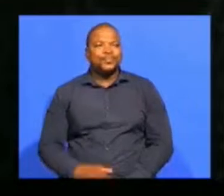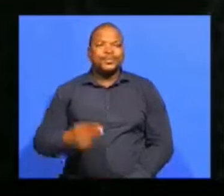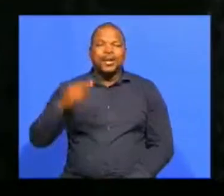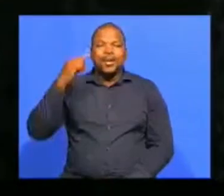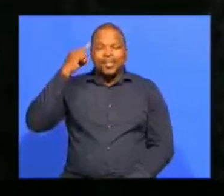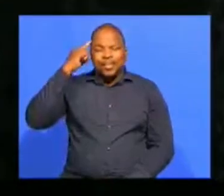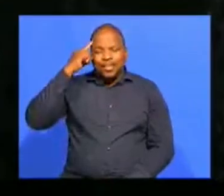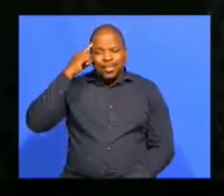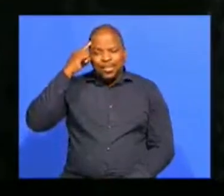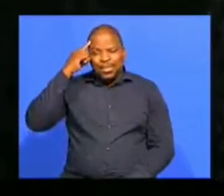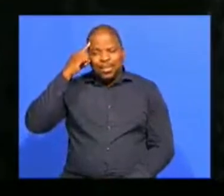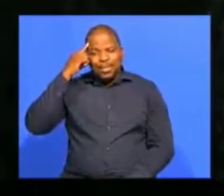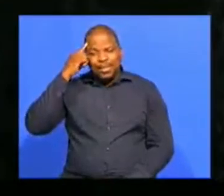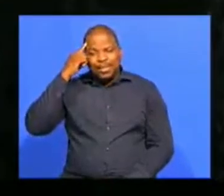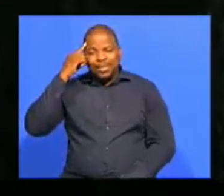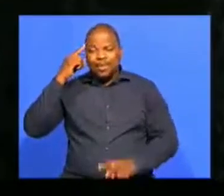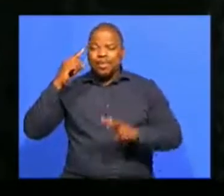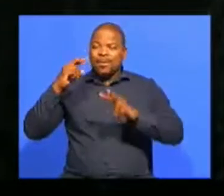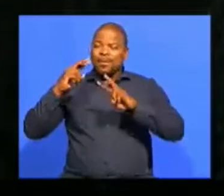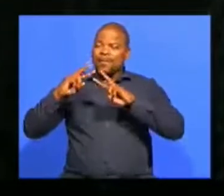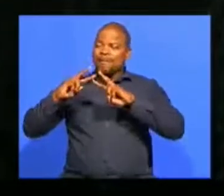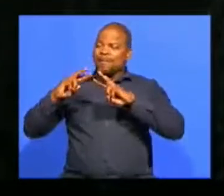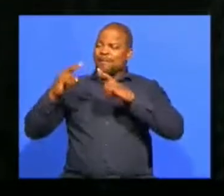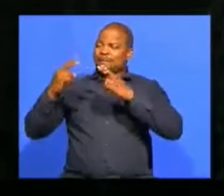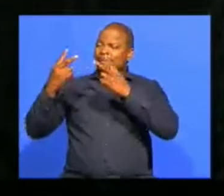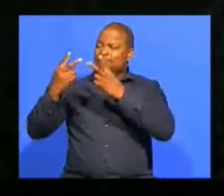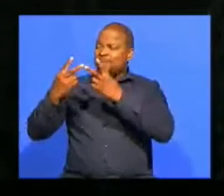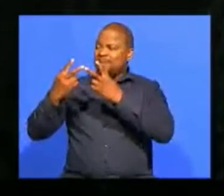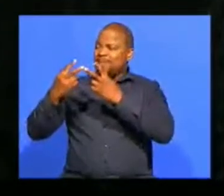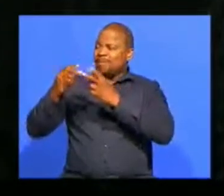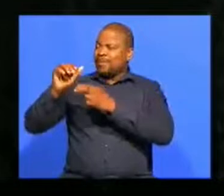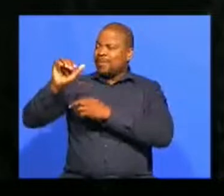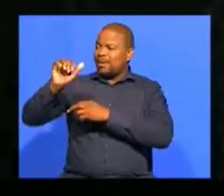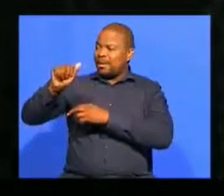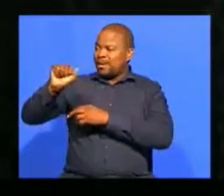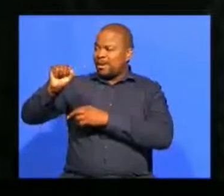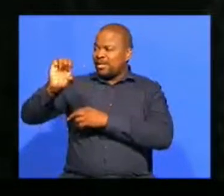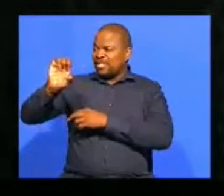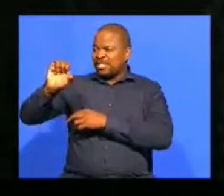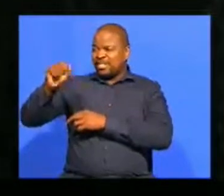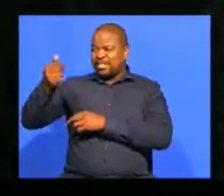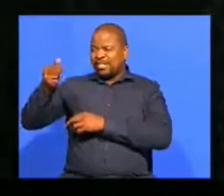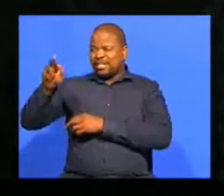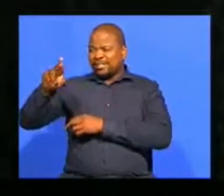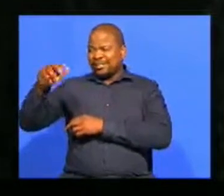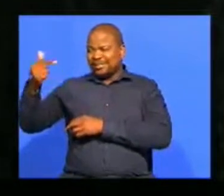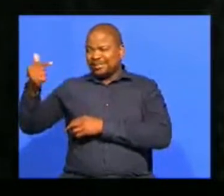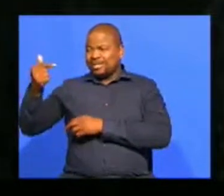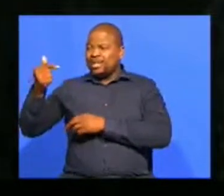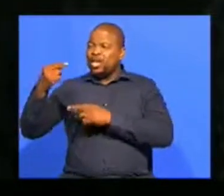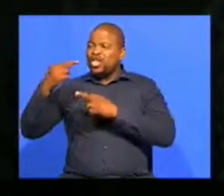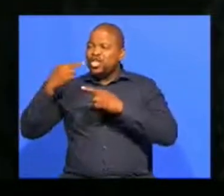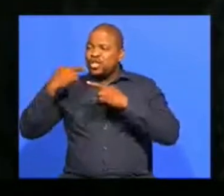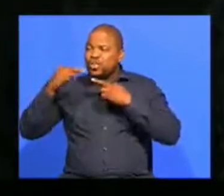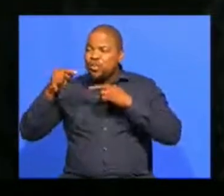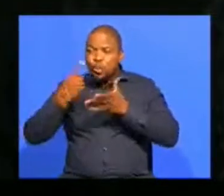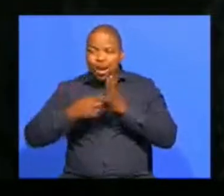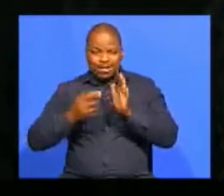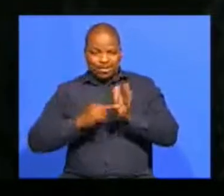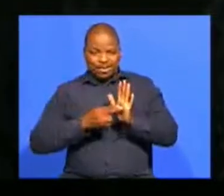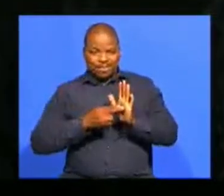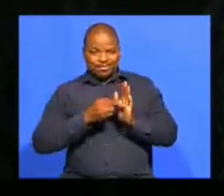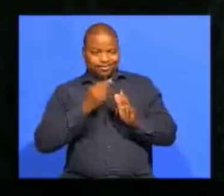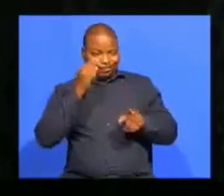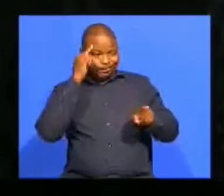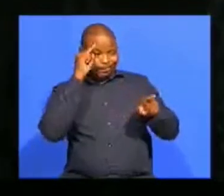reimagining the valuation of assets and the negotiation of what those would mean when reduced